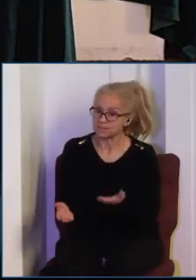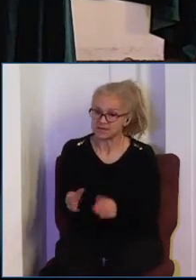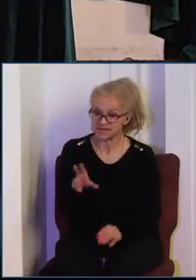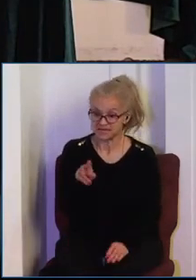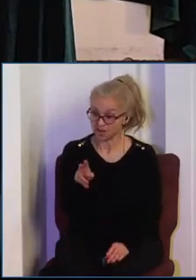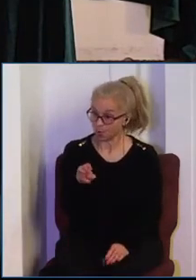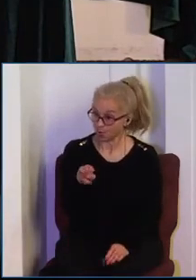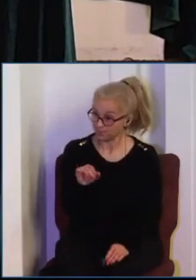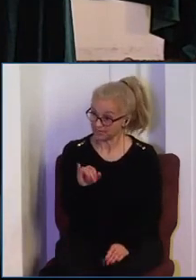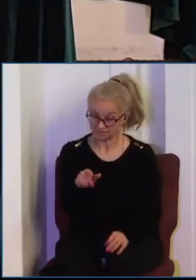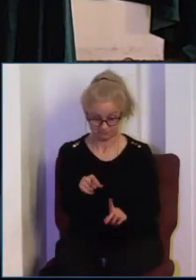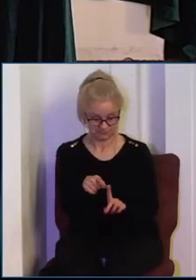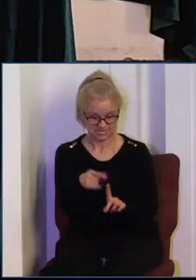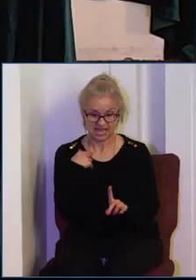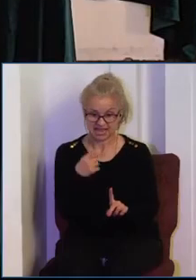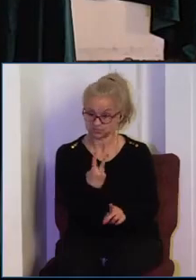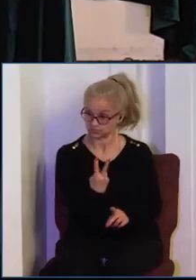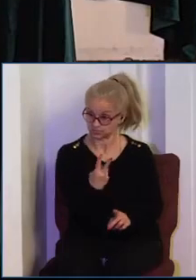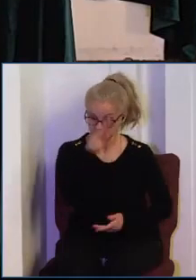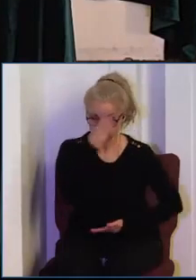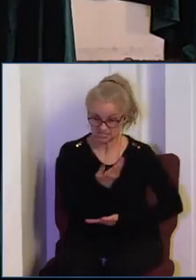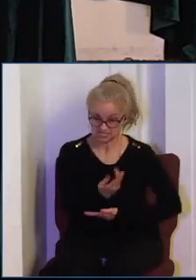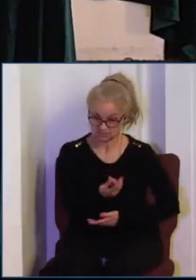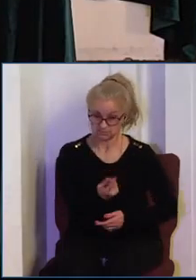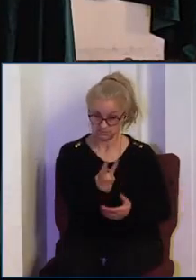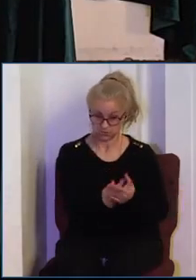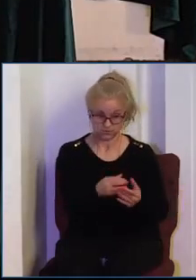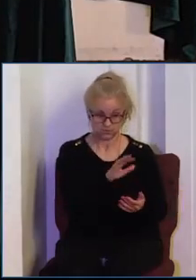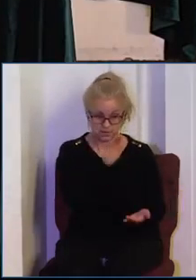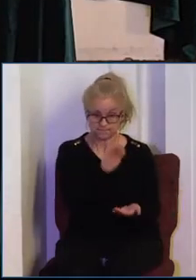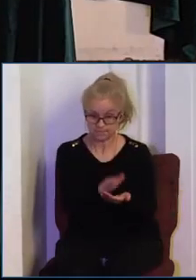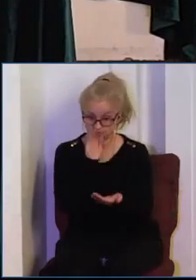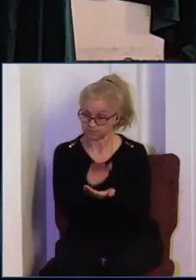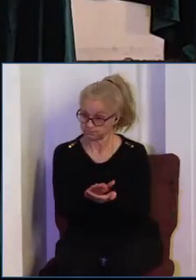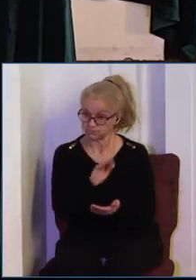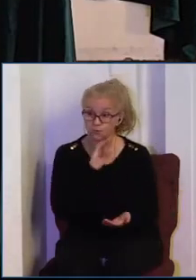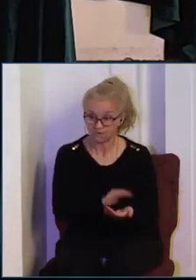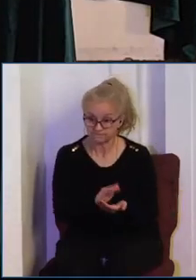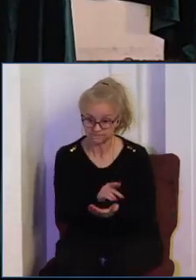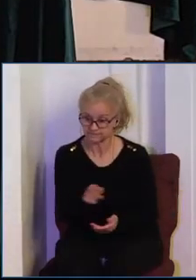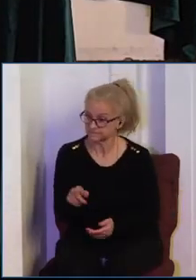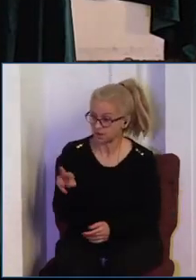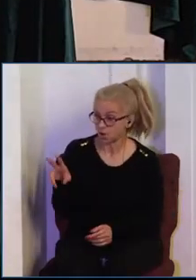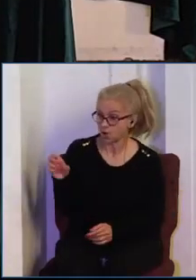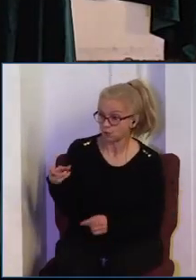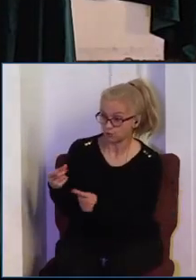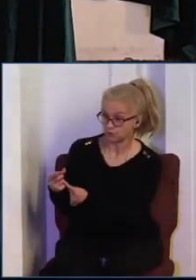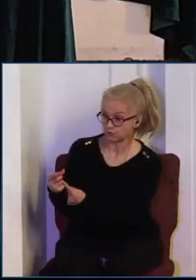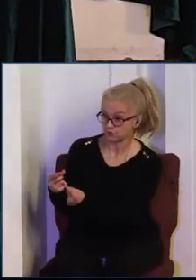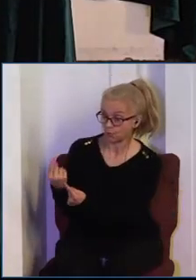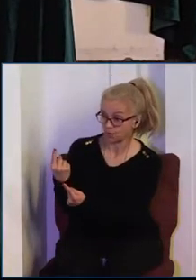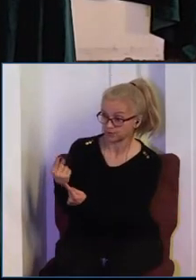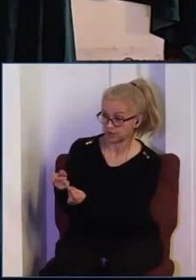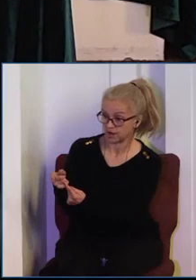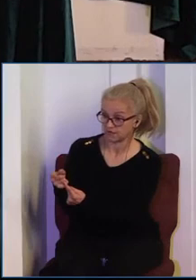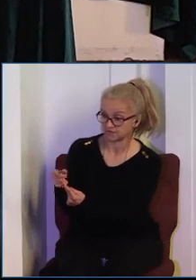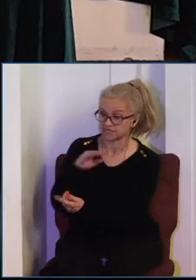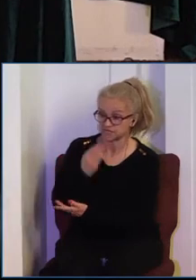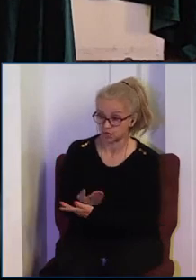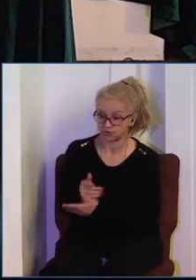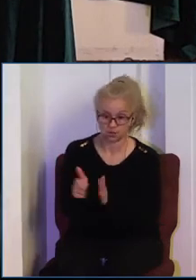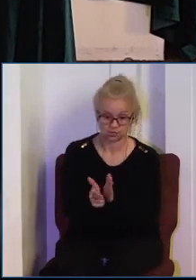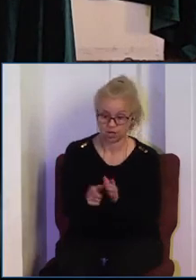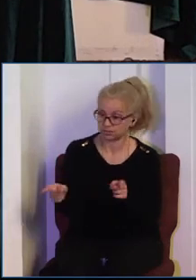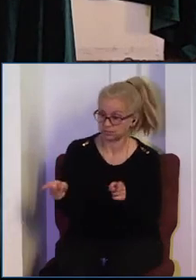who has two sons who have married wives, and Ruth being one of the daughters-in-law